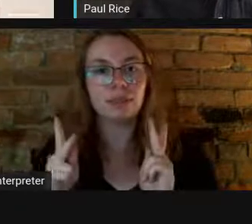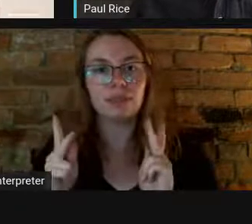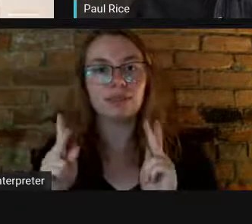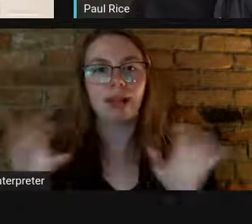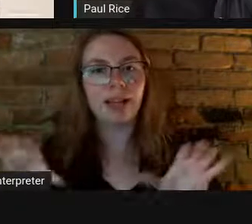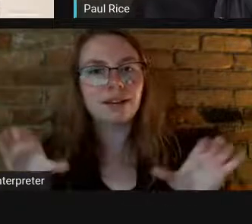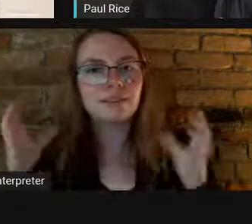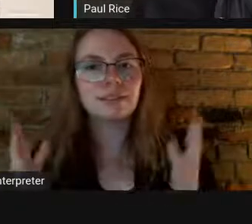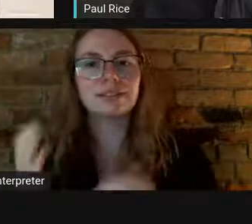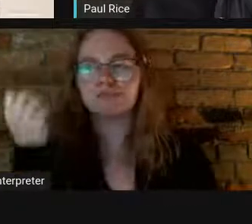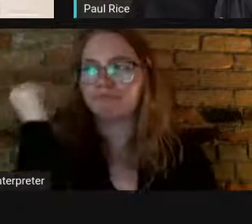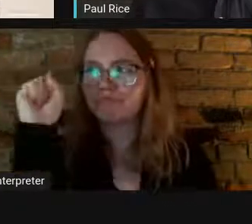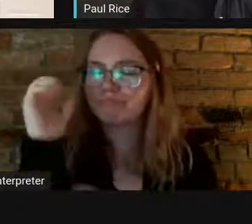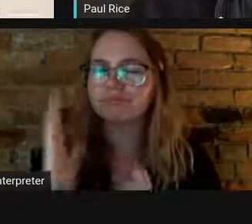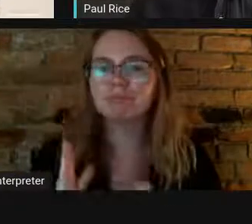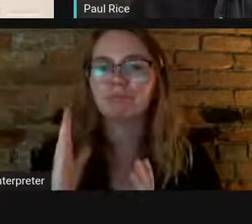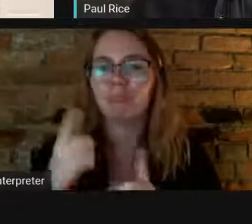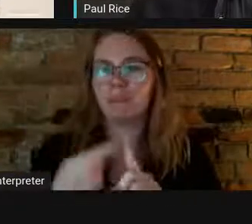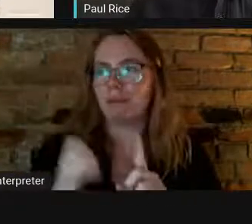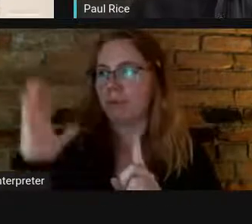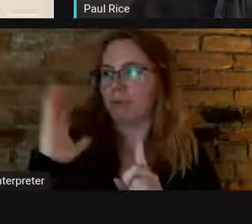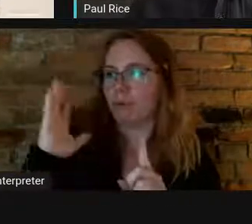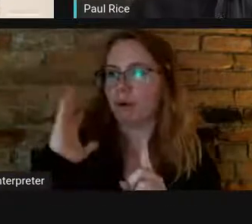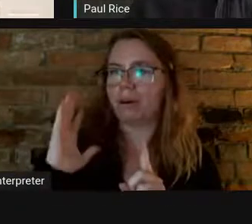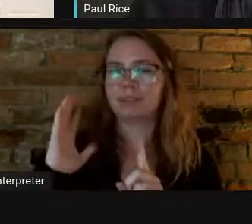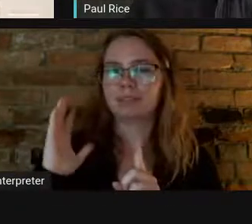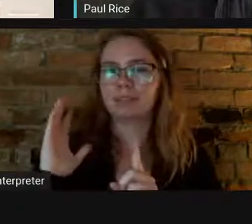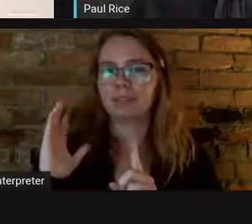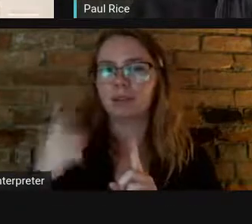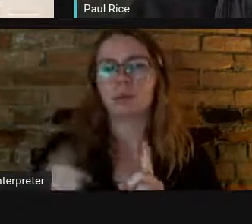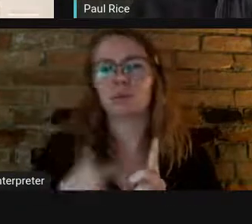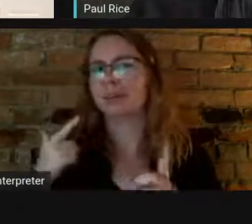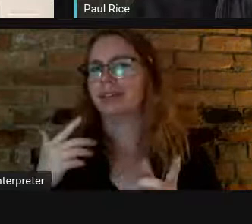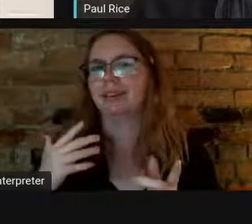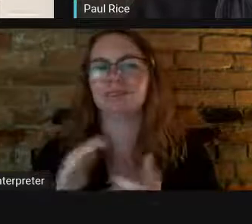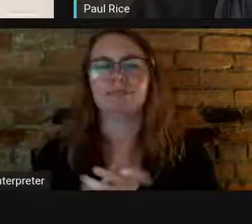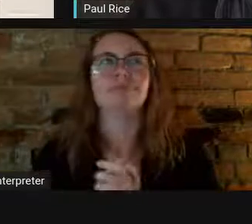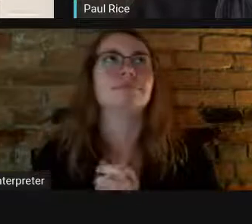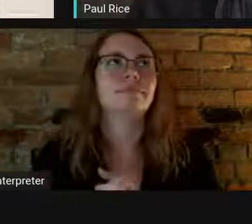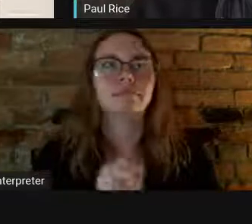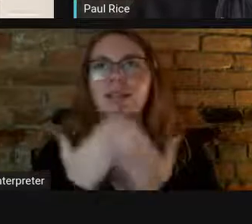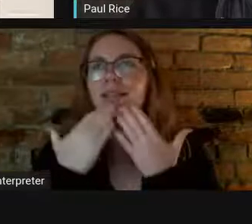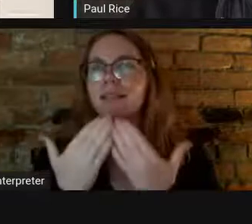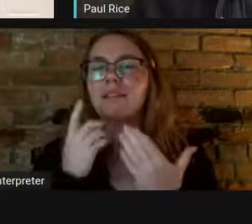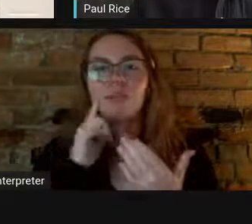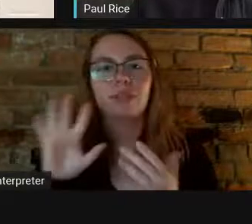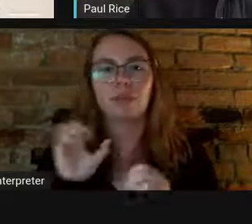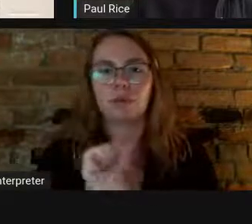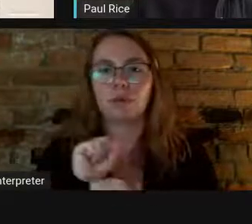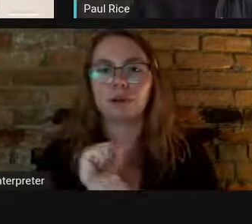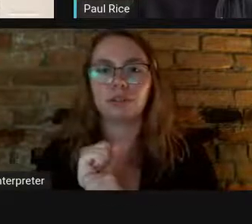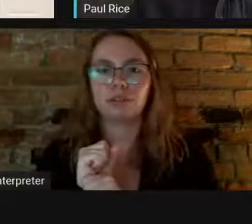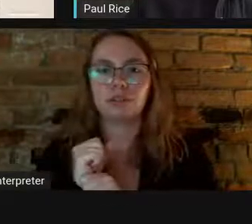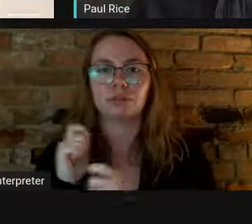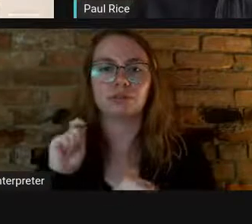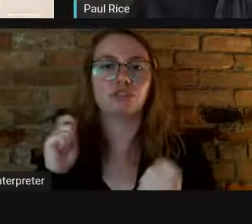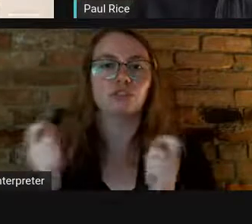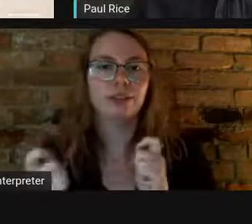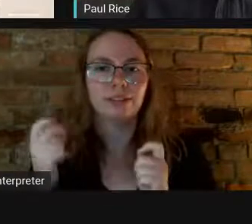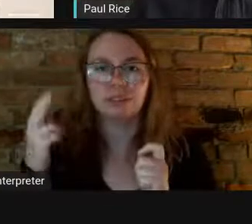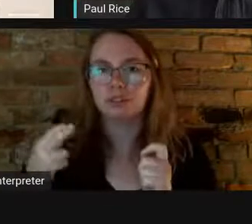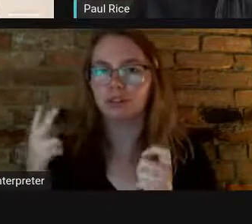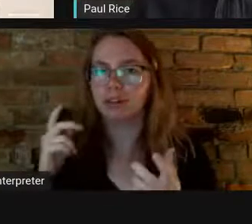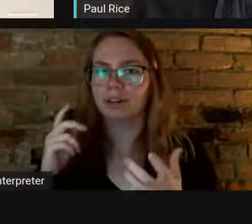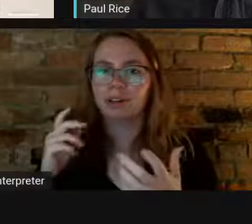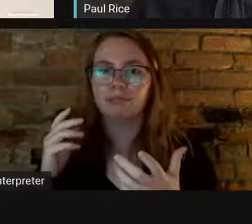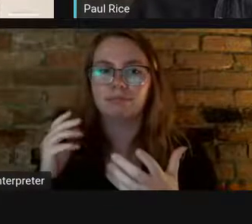activists from before, that who we owe so much for bringing us to where we are now. So it's sometimes very